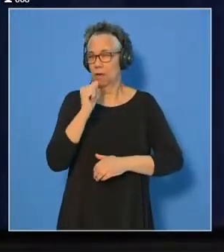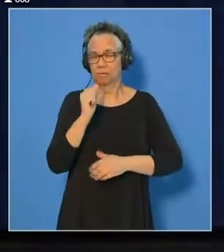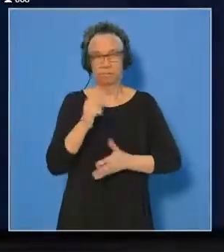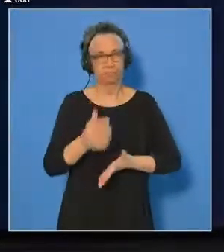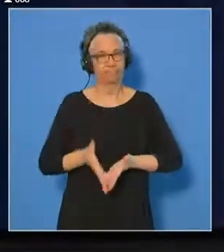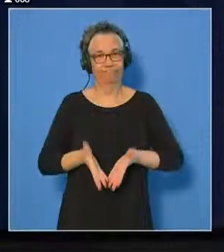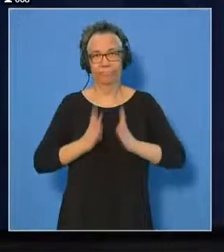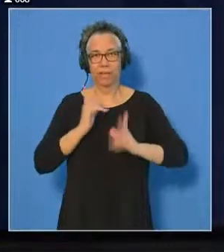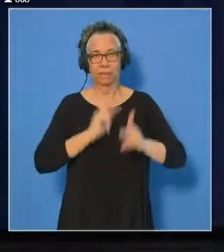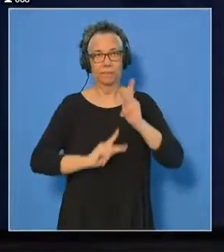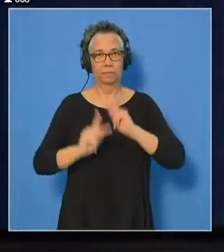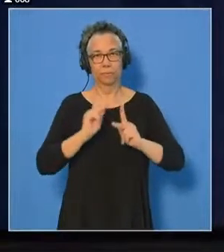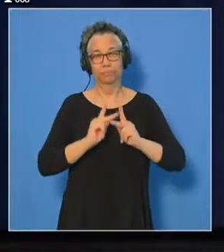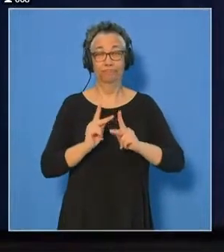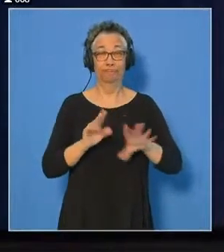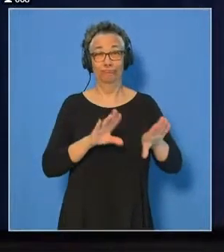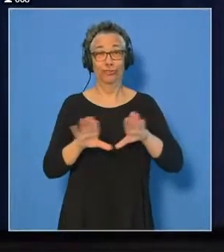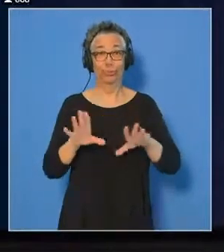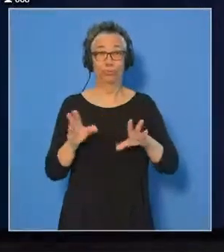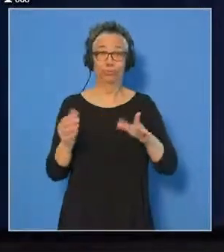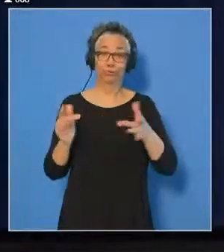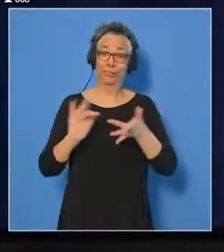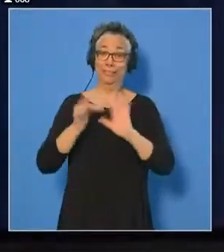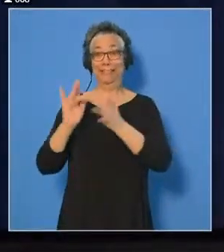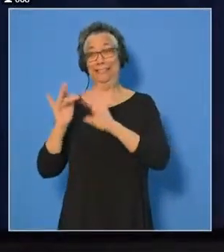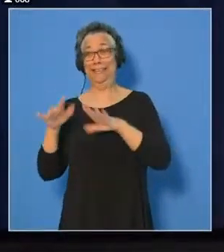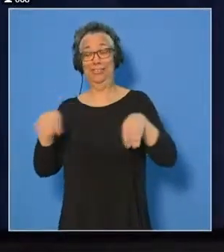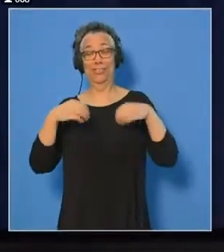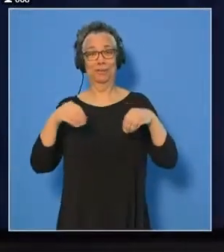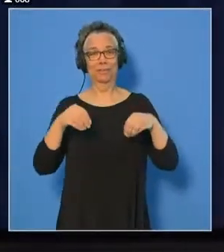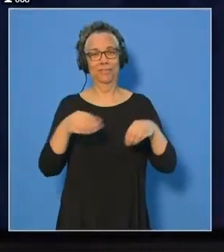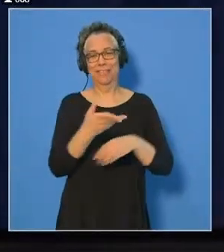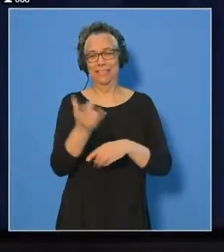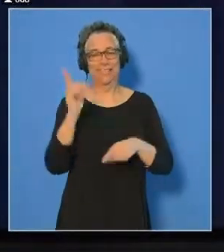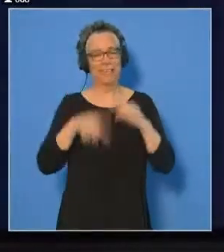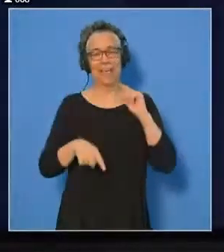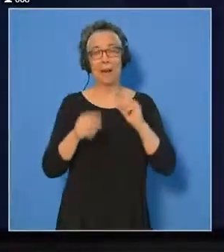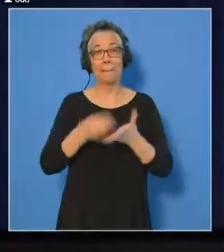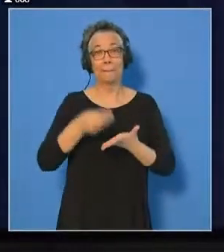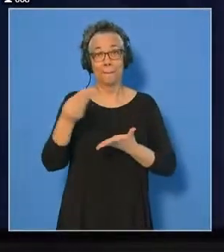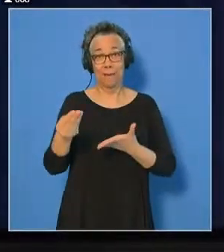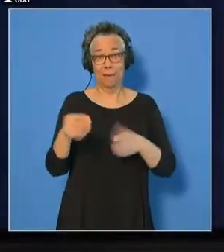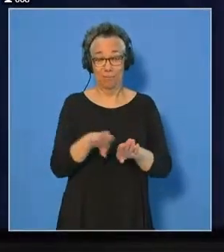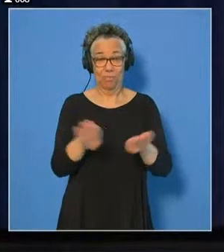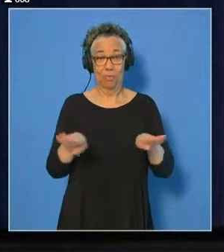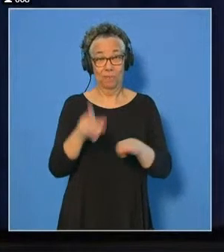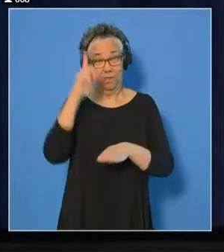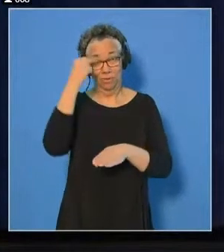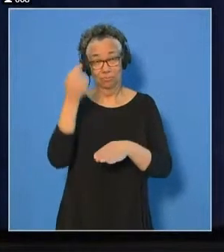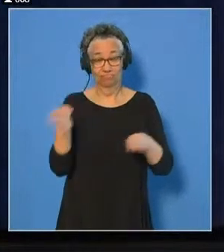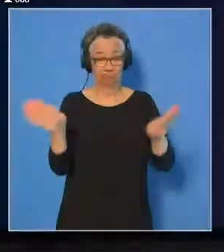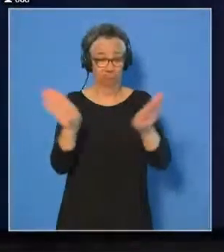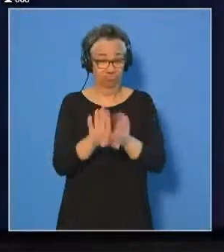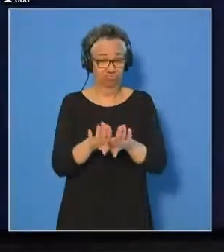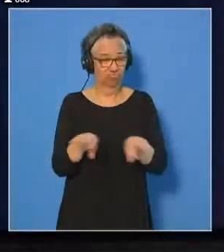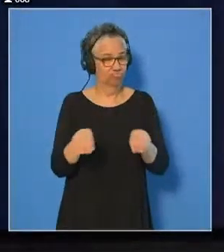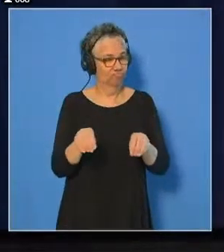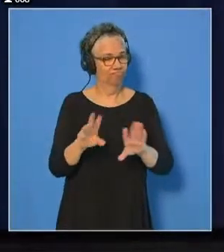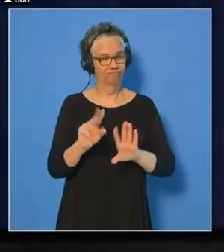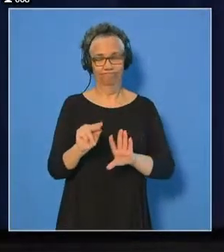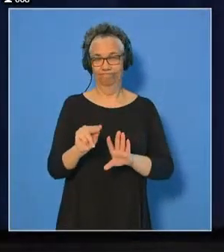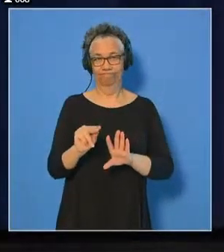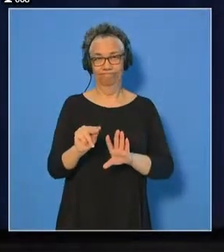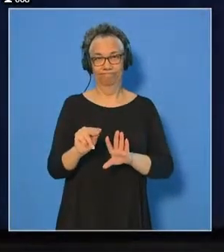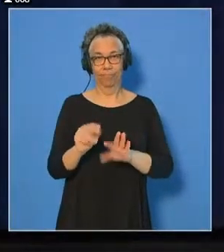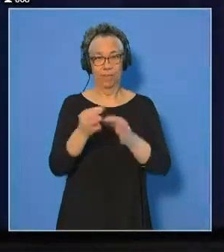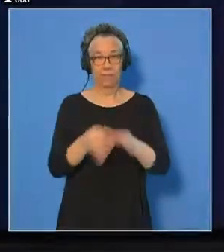in new rounds of online shopping for things that they cannot buy in Bermuda because the stores are closed. It is important that Bermuda